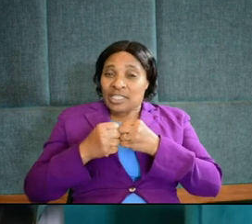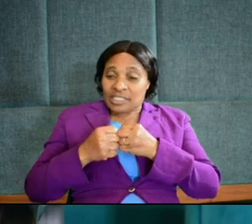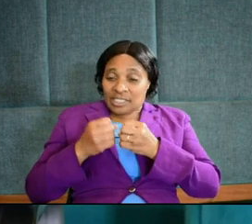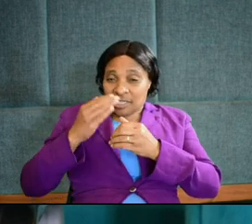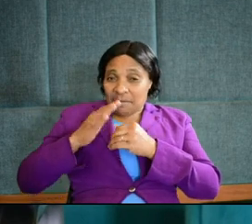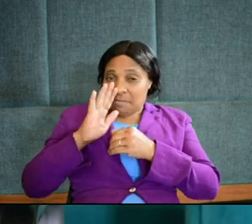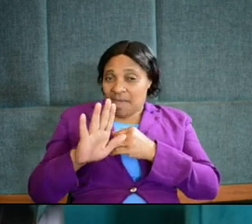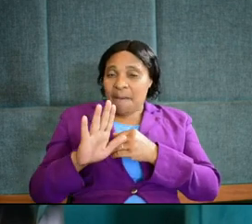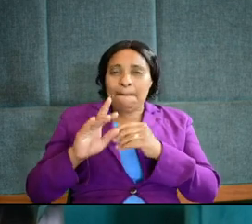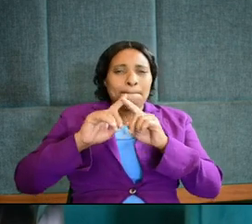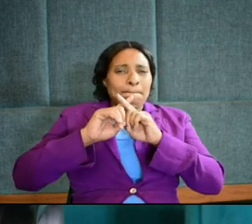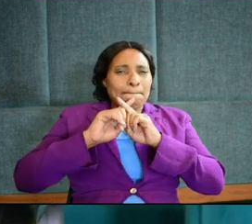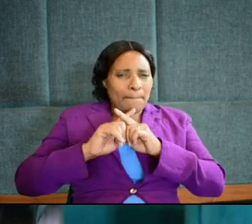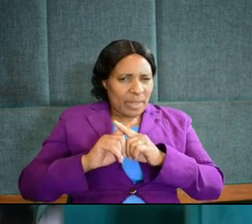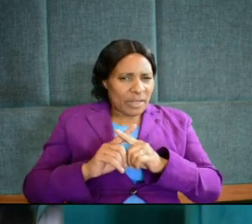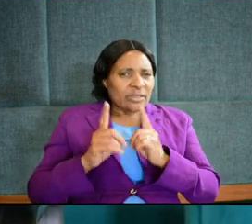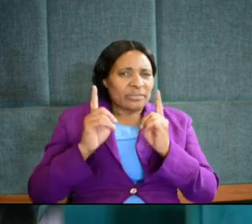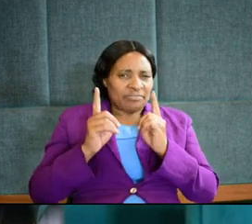But